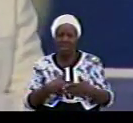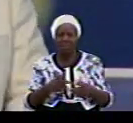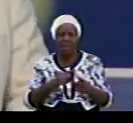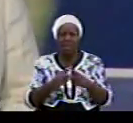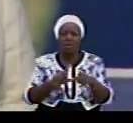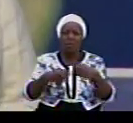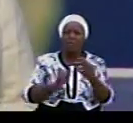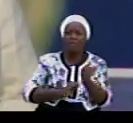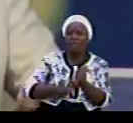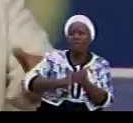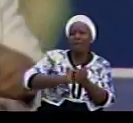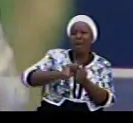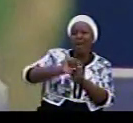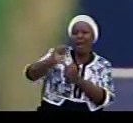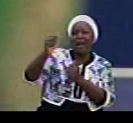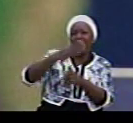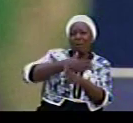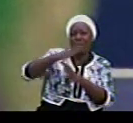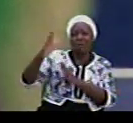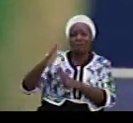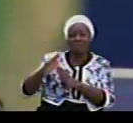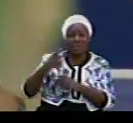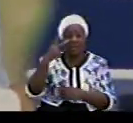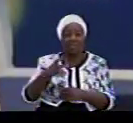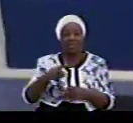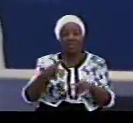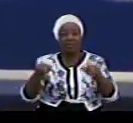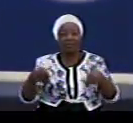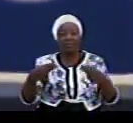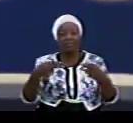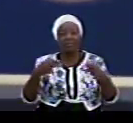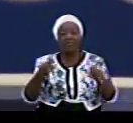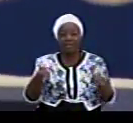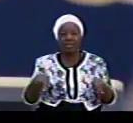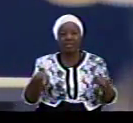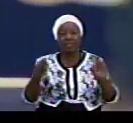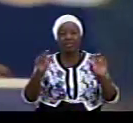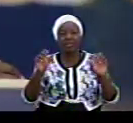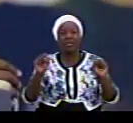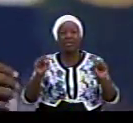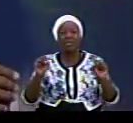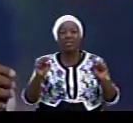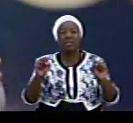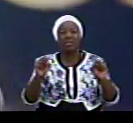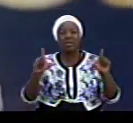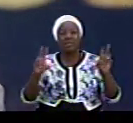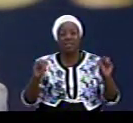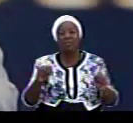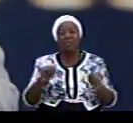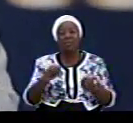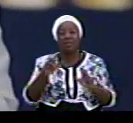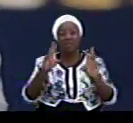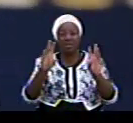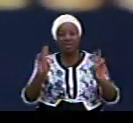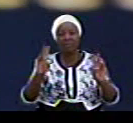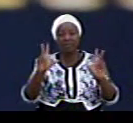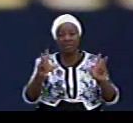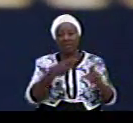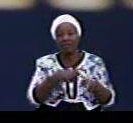far away. Look at Psalm 73, verse 24. It says,